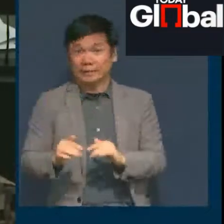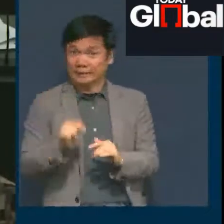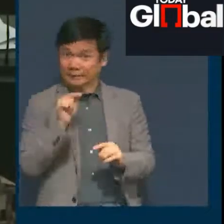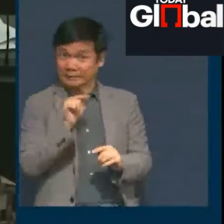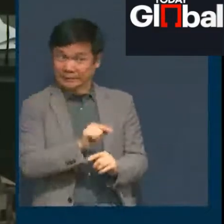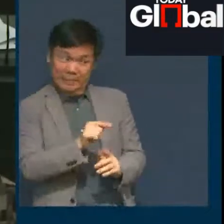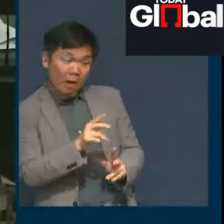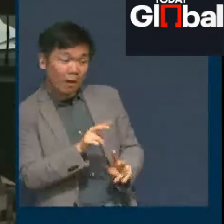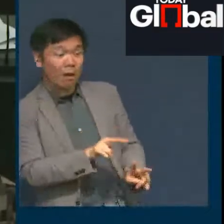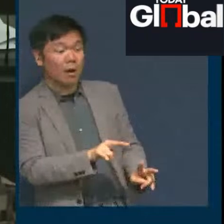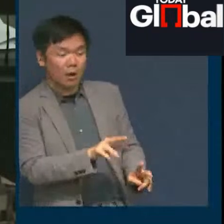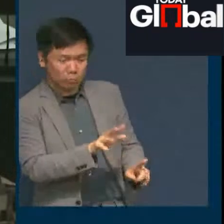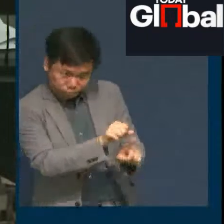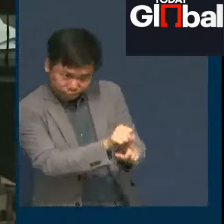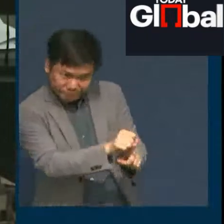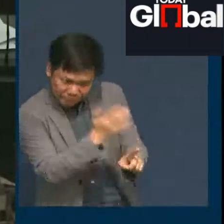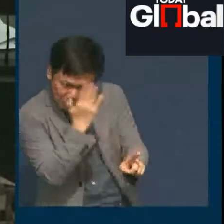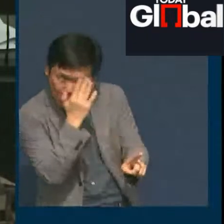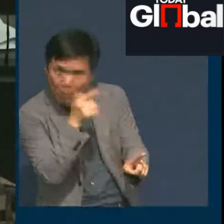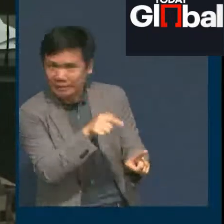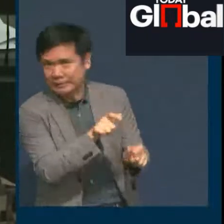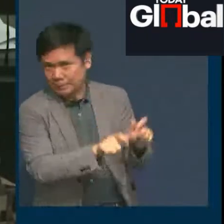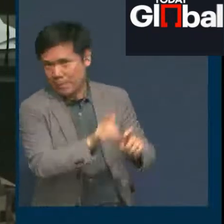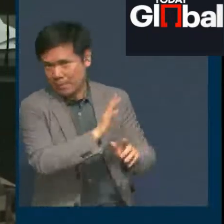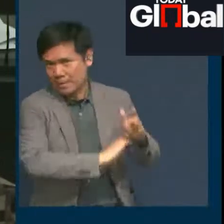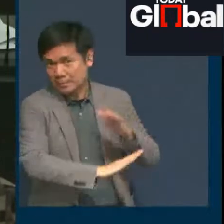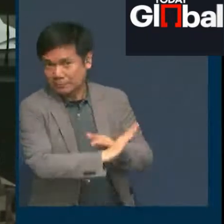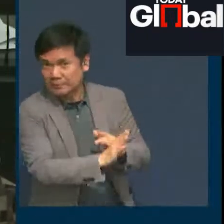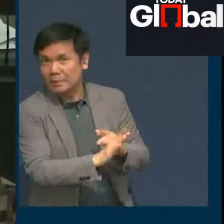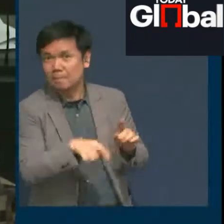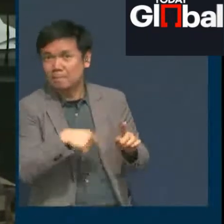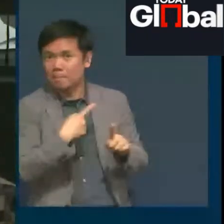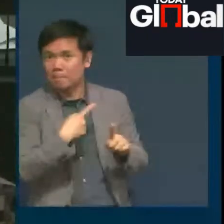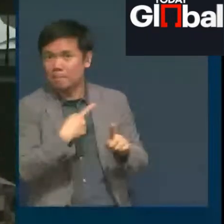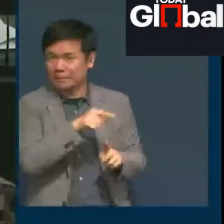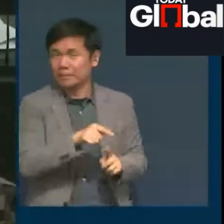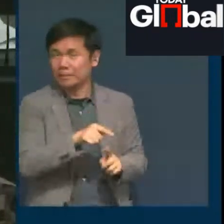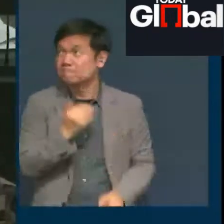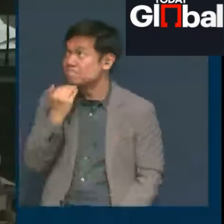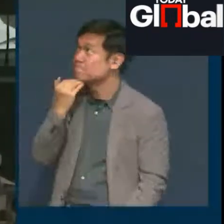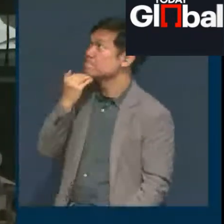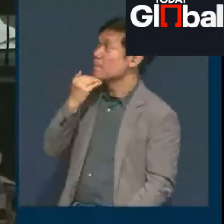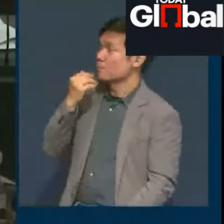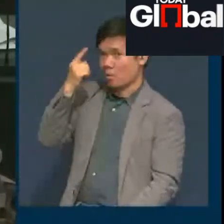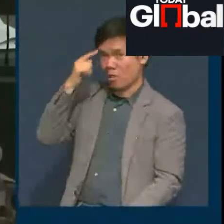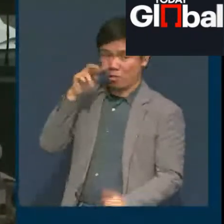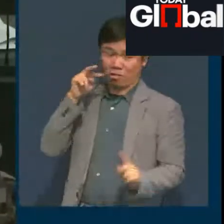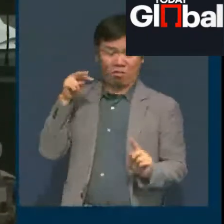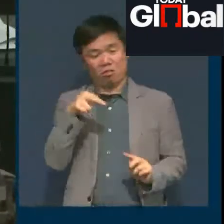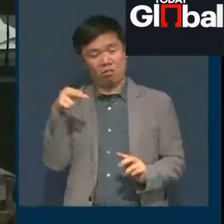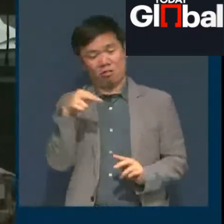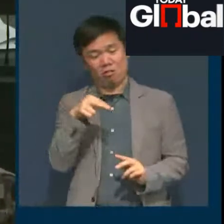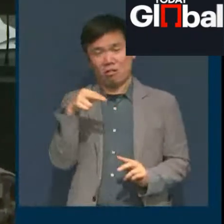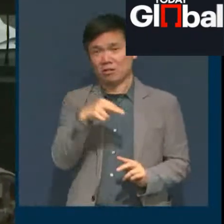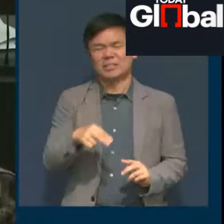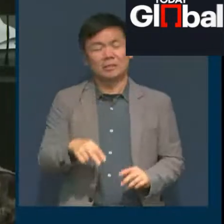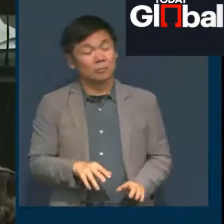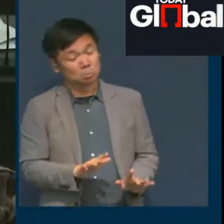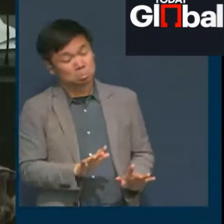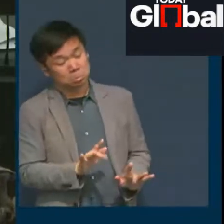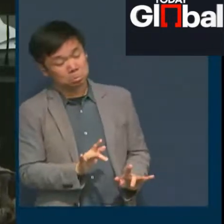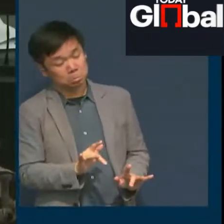and to change the stereotypes of persons with disabilities, and to turn it from compassion into